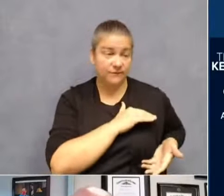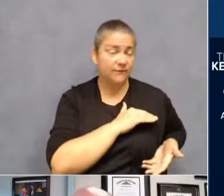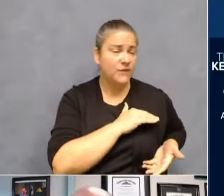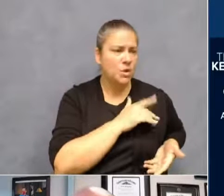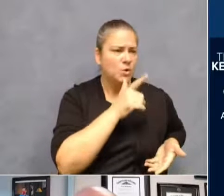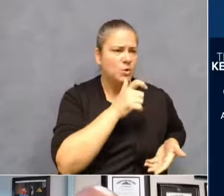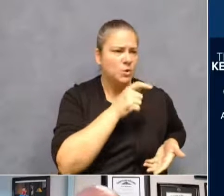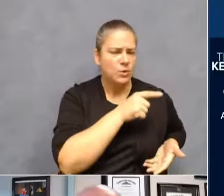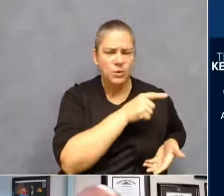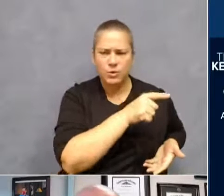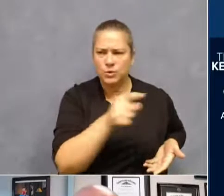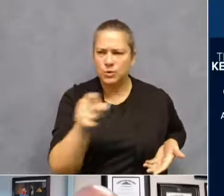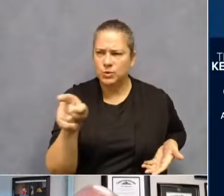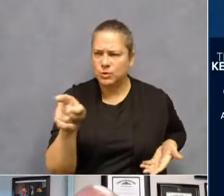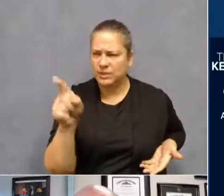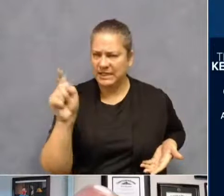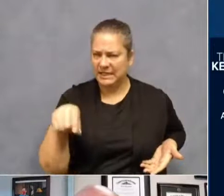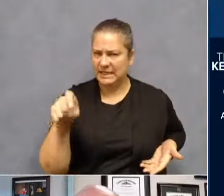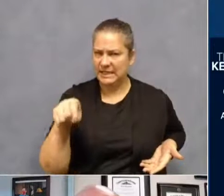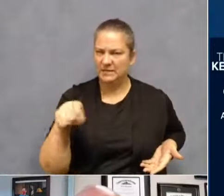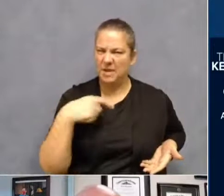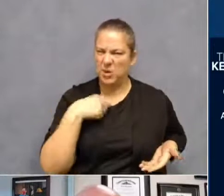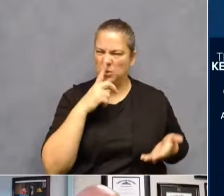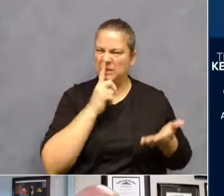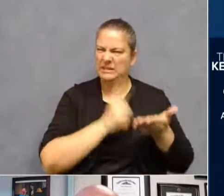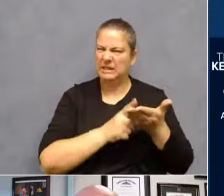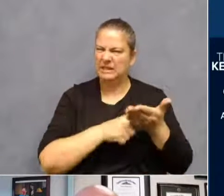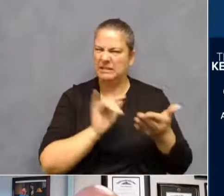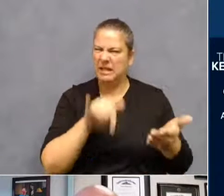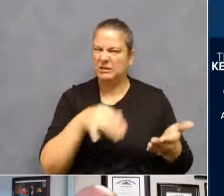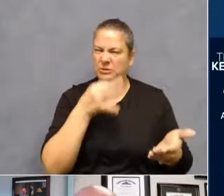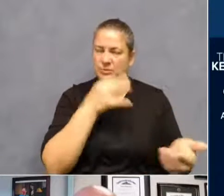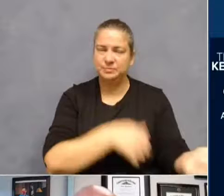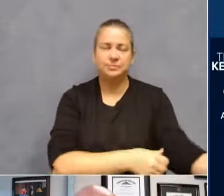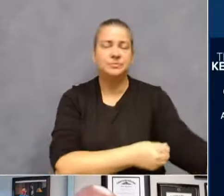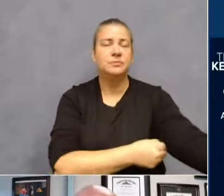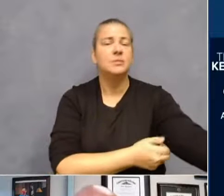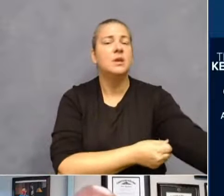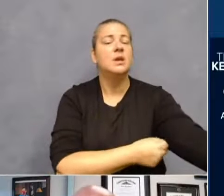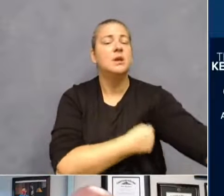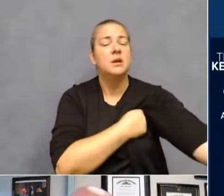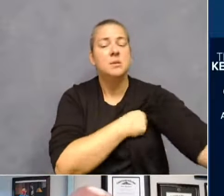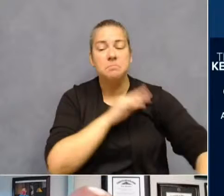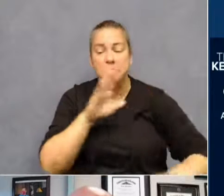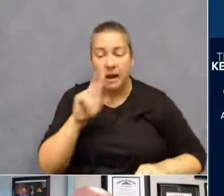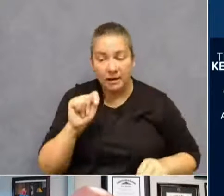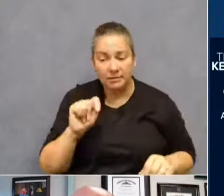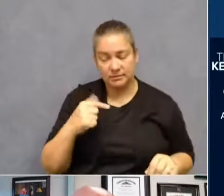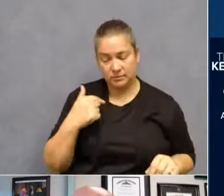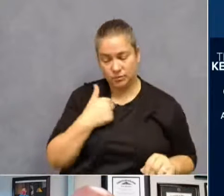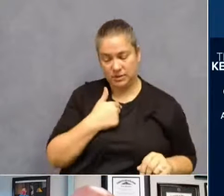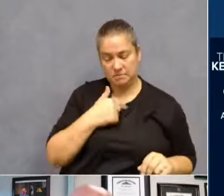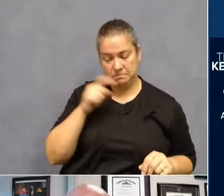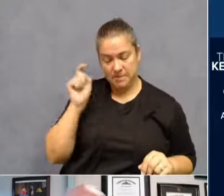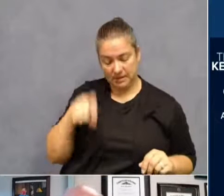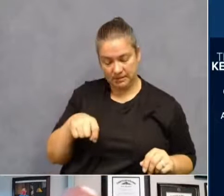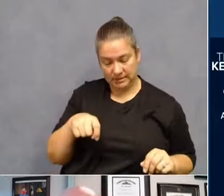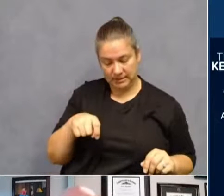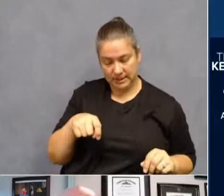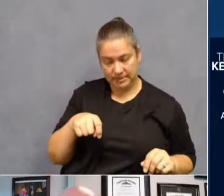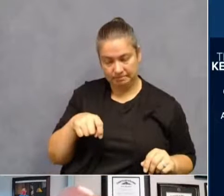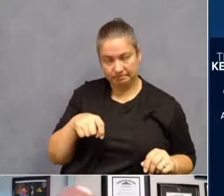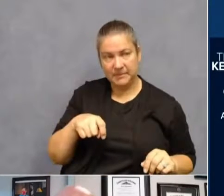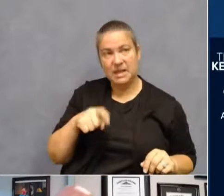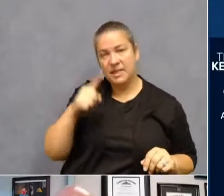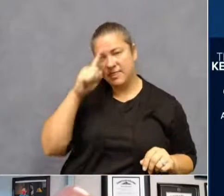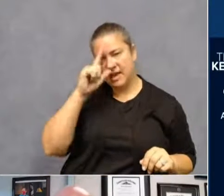go to a next slide and I'll talk about that process. But what we'll do is initially have to target certain populations to